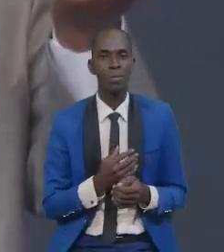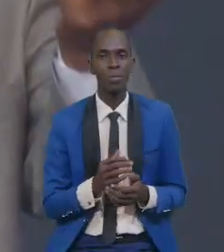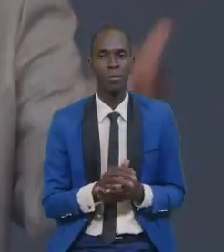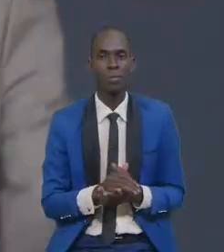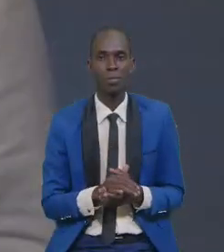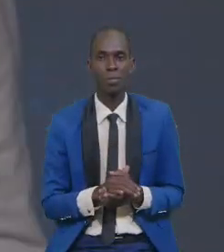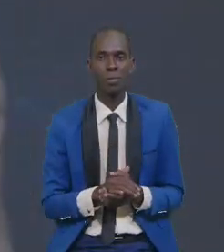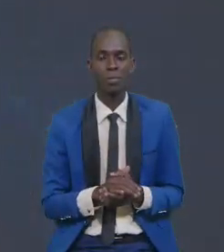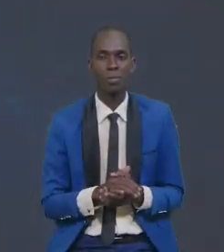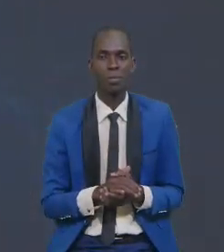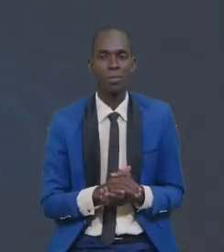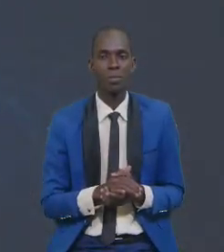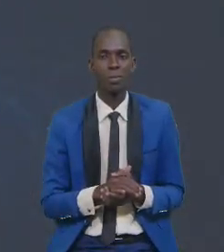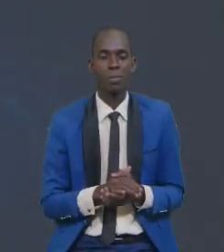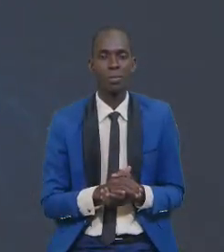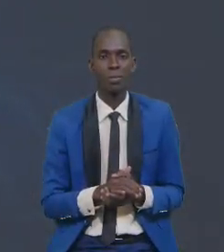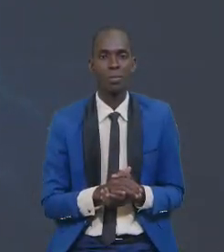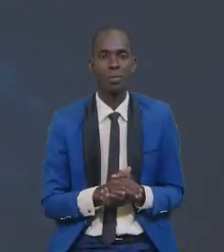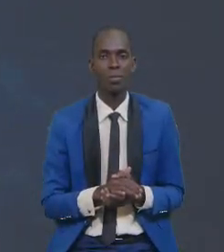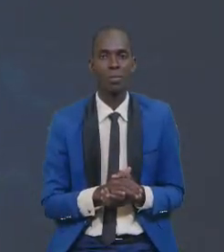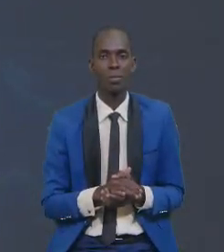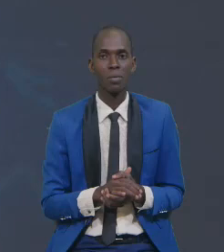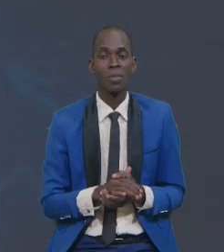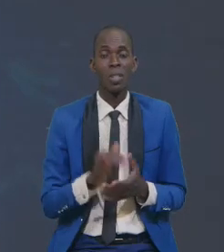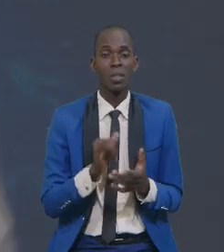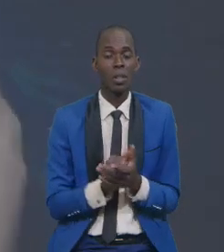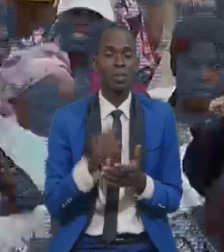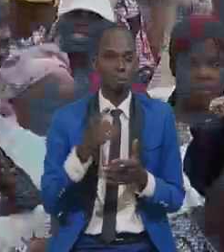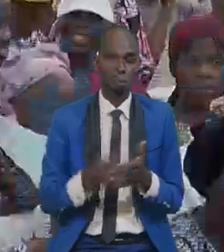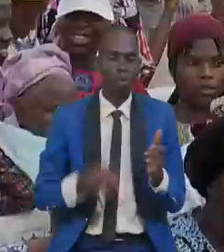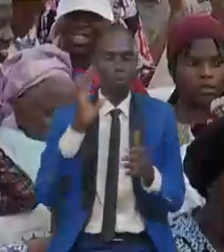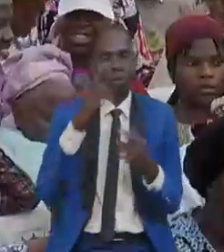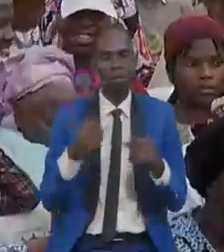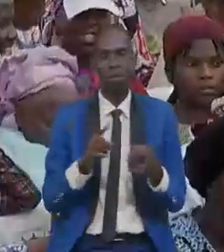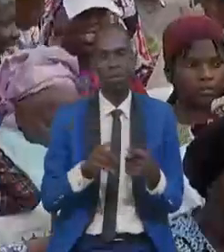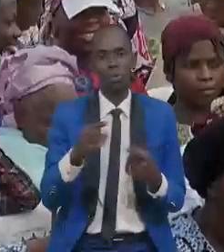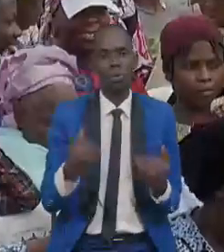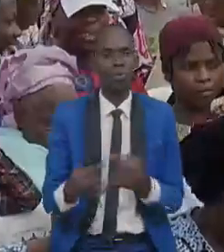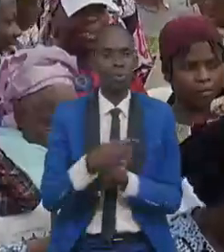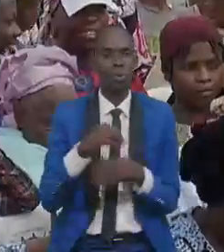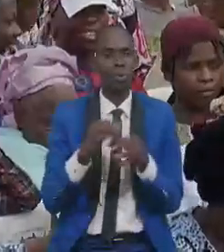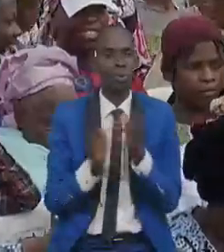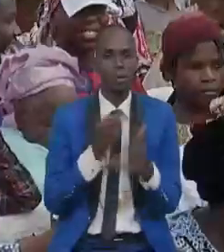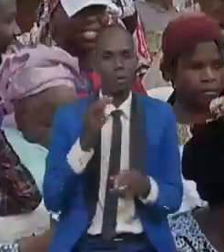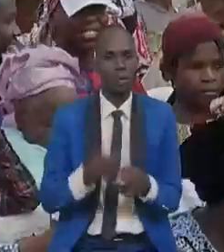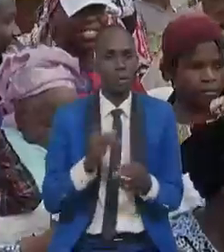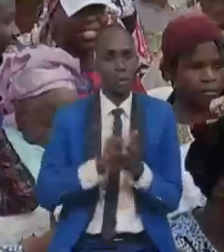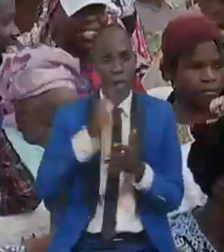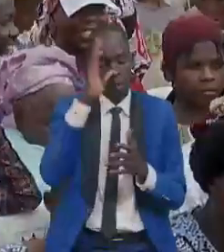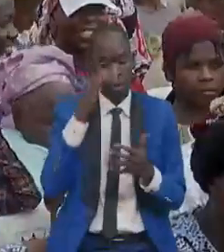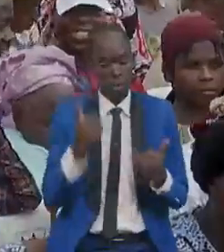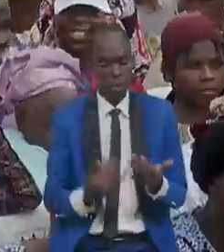and departed to his house. That's what will happen to you today. You'll arise and leave your sickness